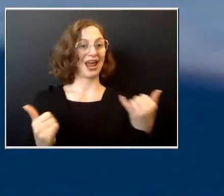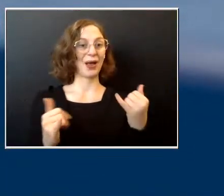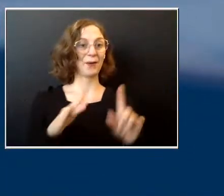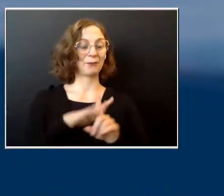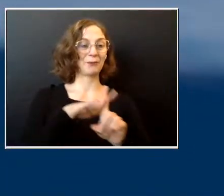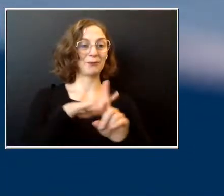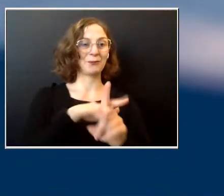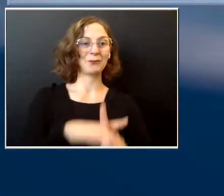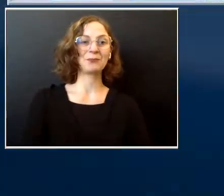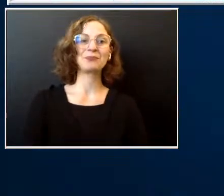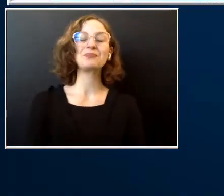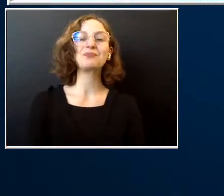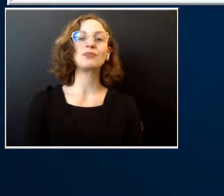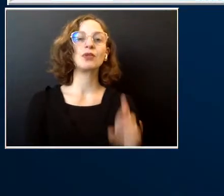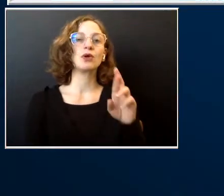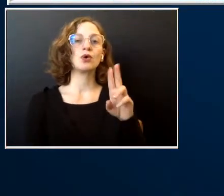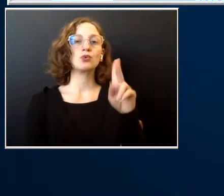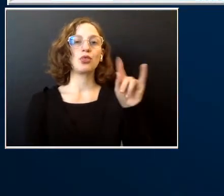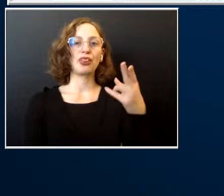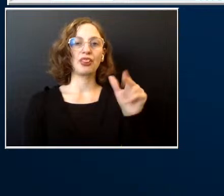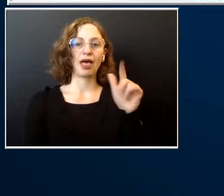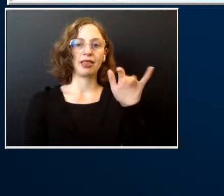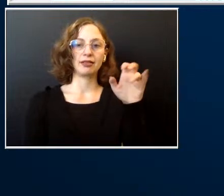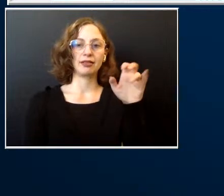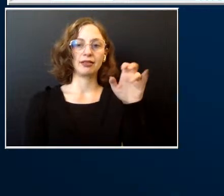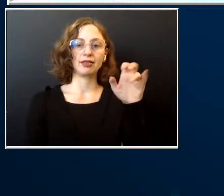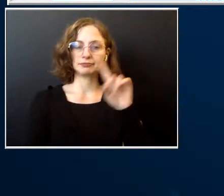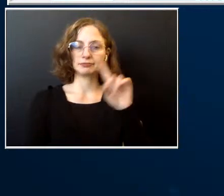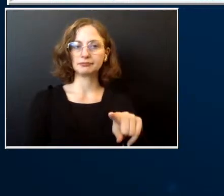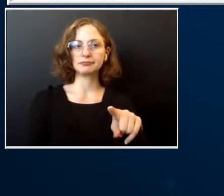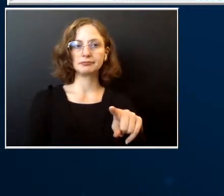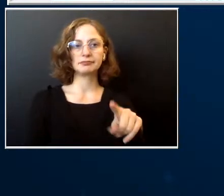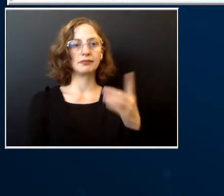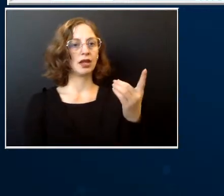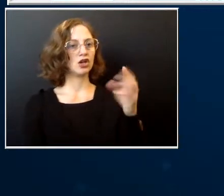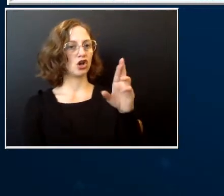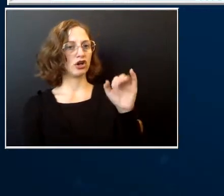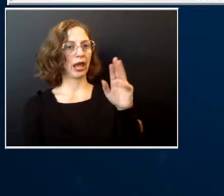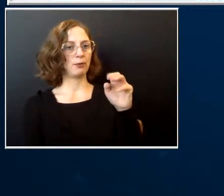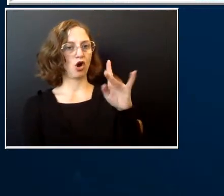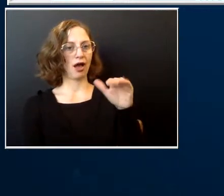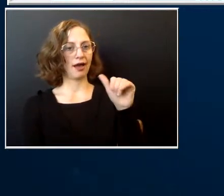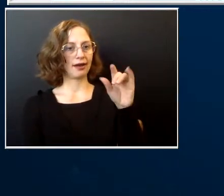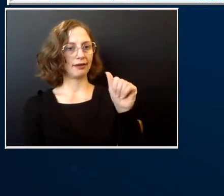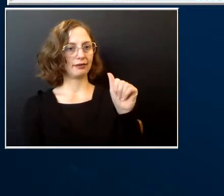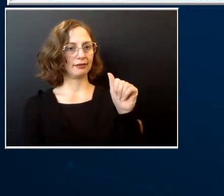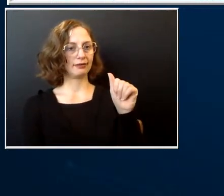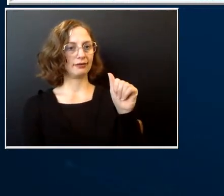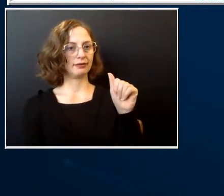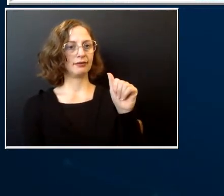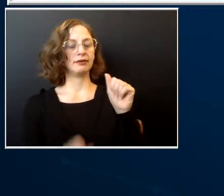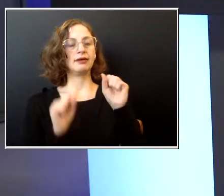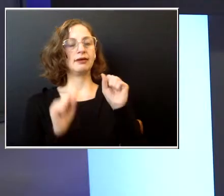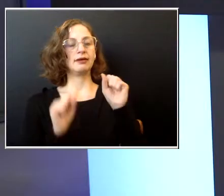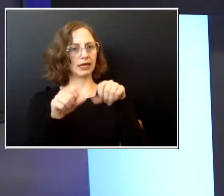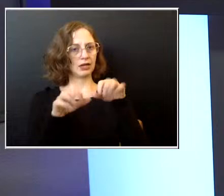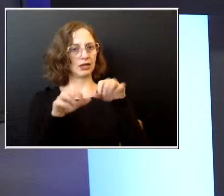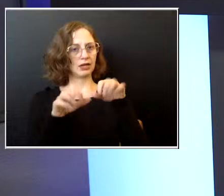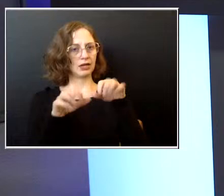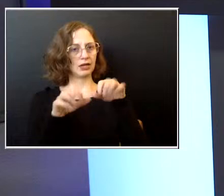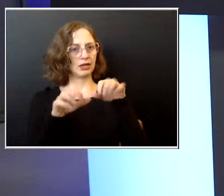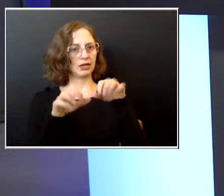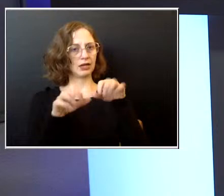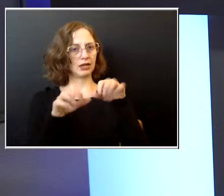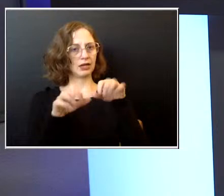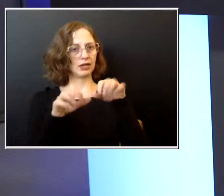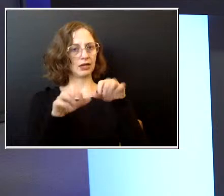Ruth Ellen has a question. She just wants to know if Dr. Camerata can explain, is this only treated by a neurologist? It's